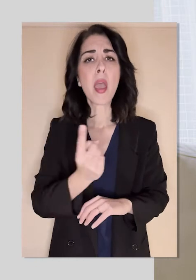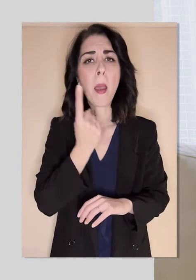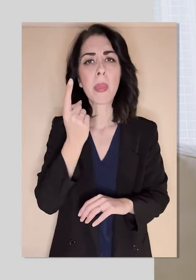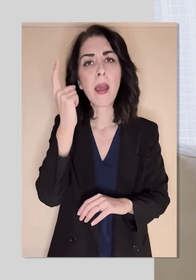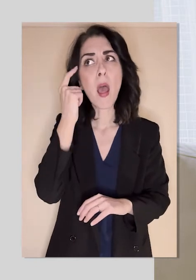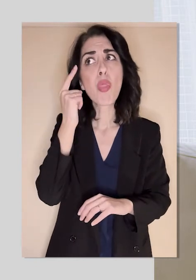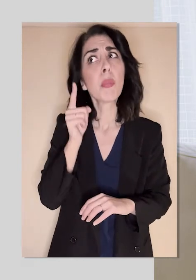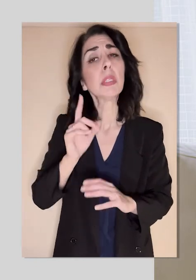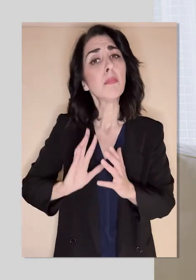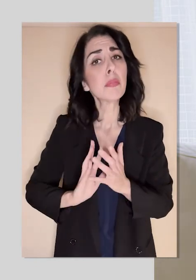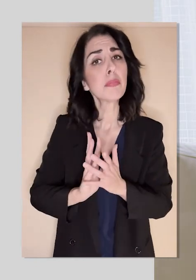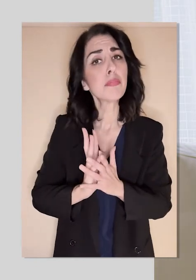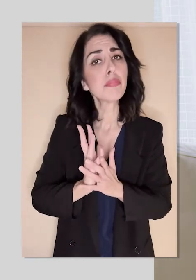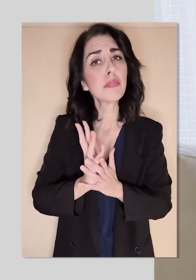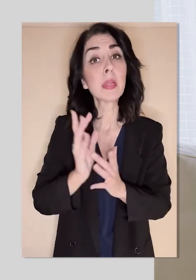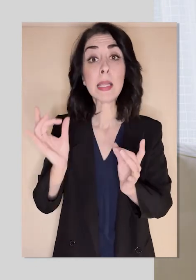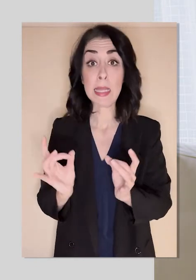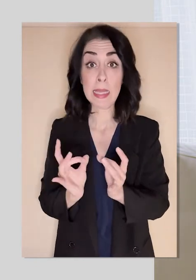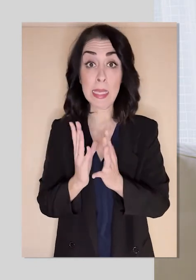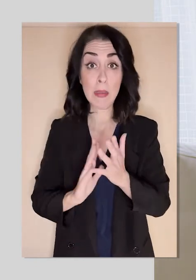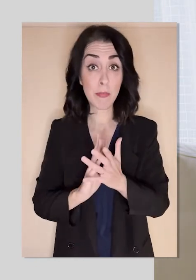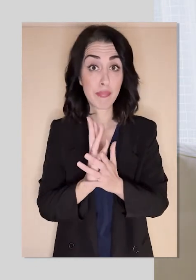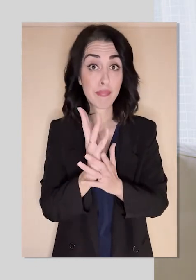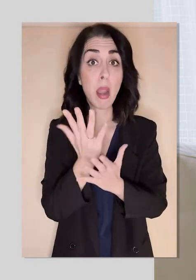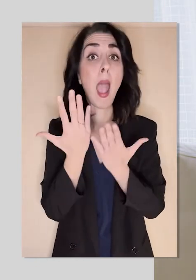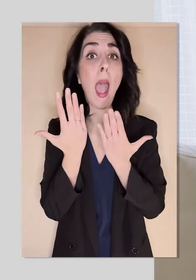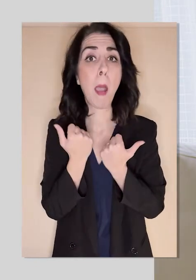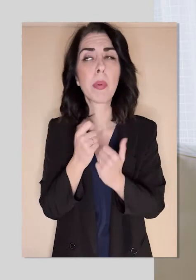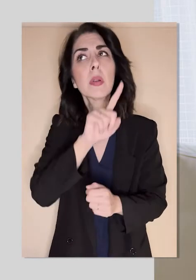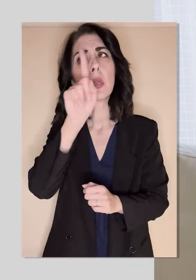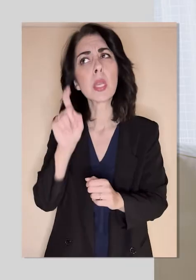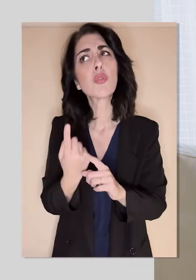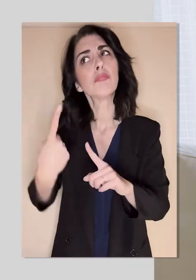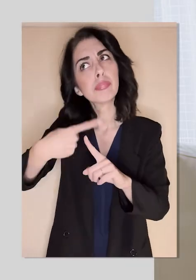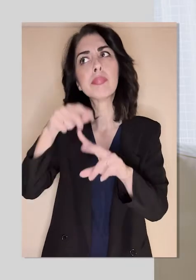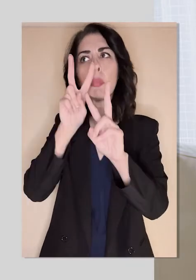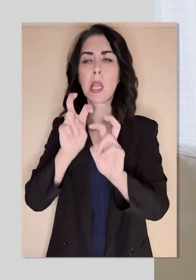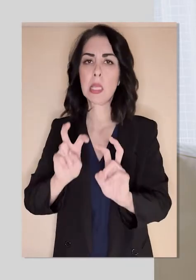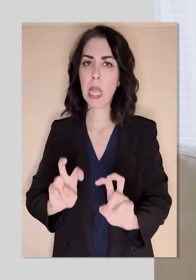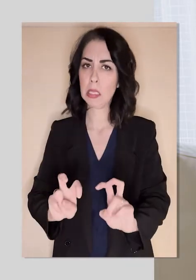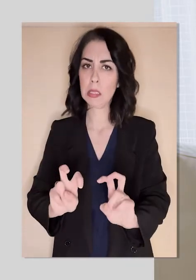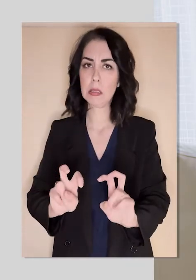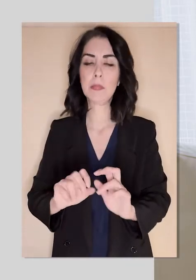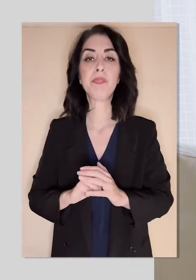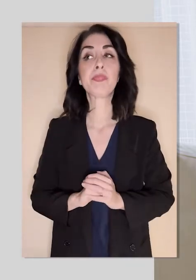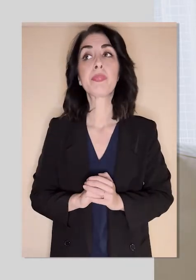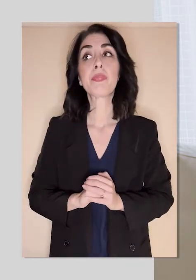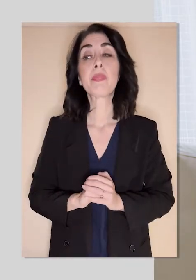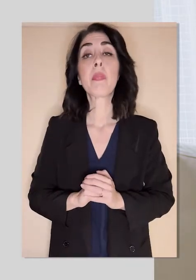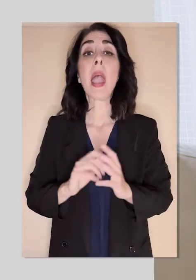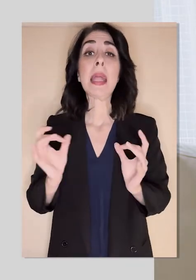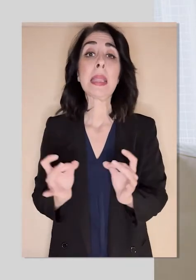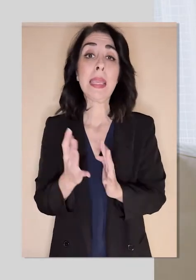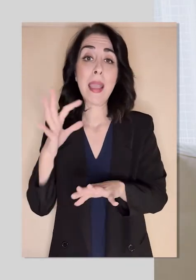do well, maybe we do some tests just to be absolutely sure. And if a patient says, you know,